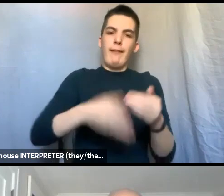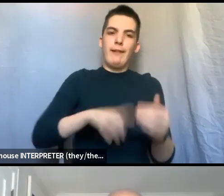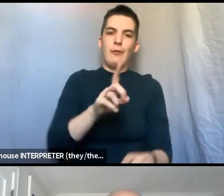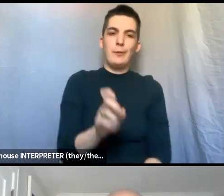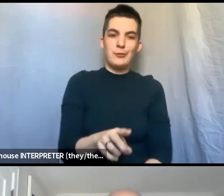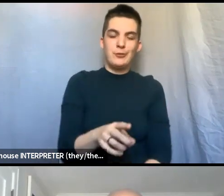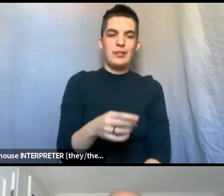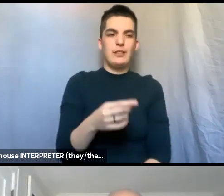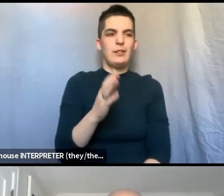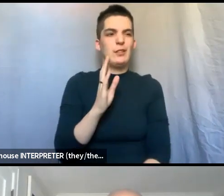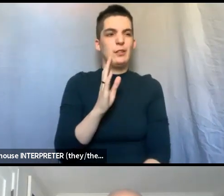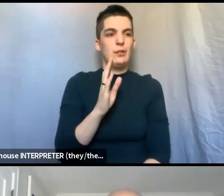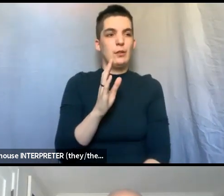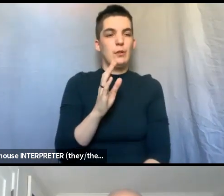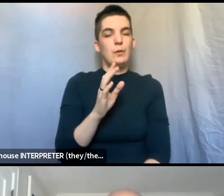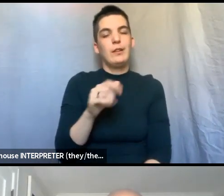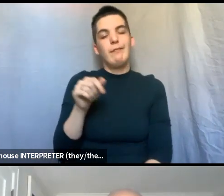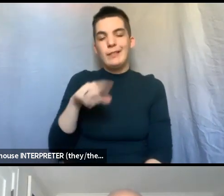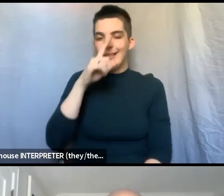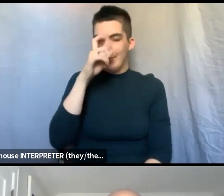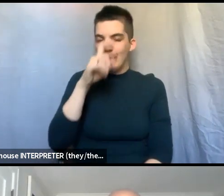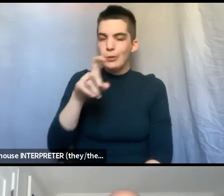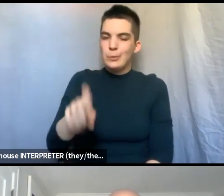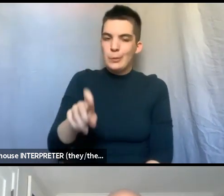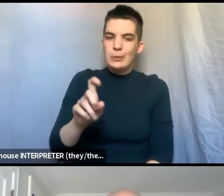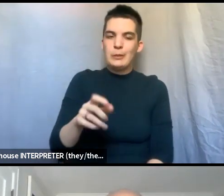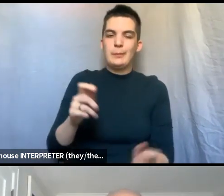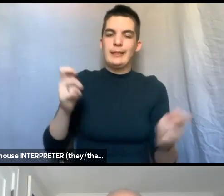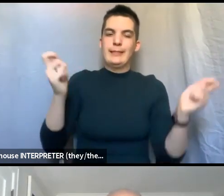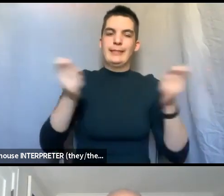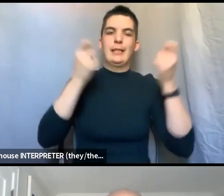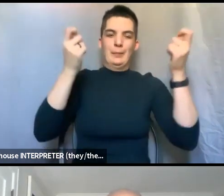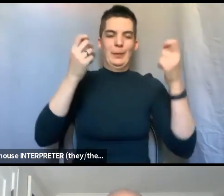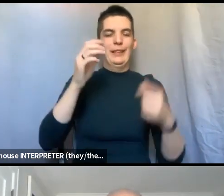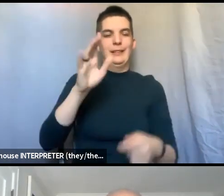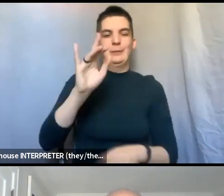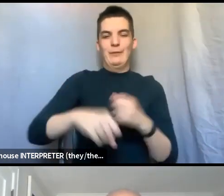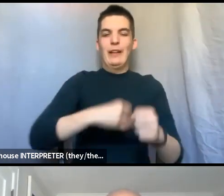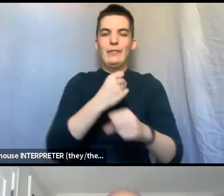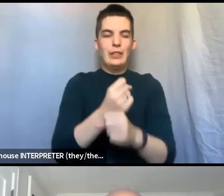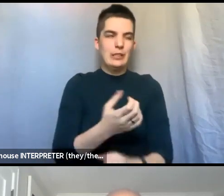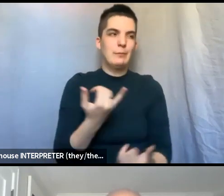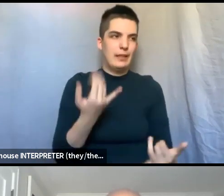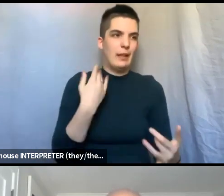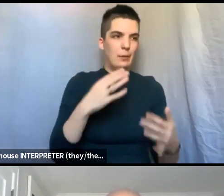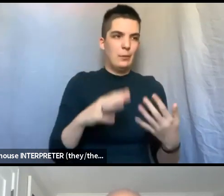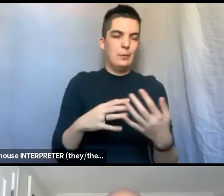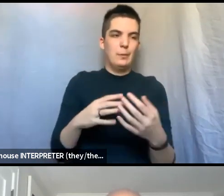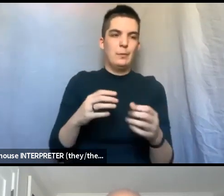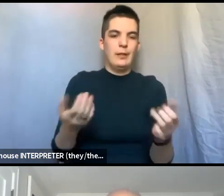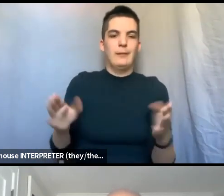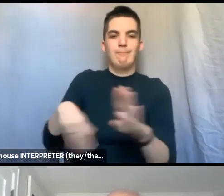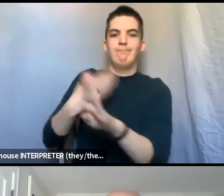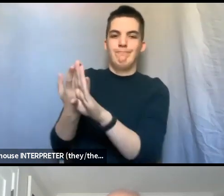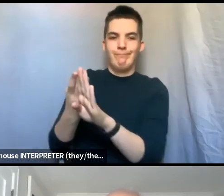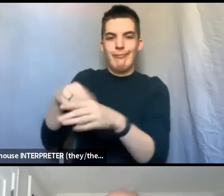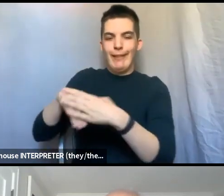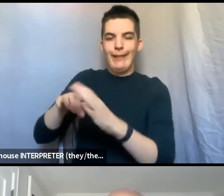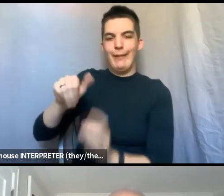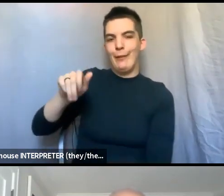celebrating 25 years this summer. Now we're locked in our apartments. But my plan was, and I think I'll do this next